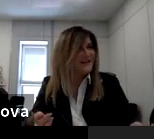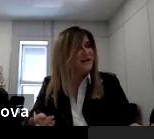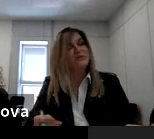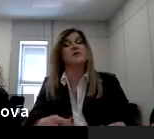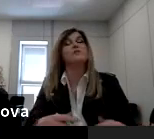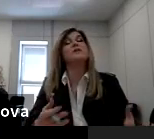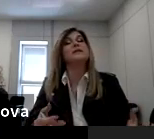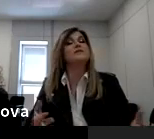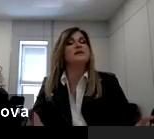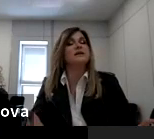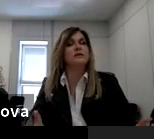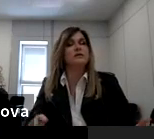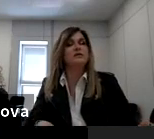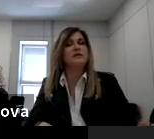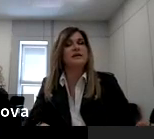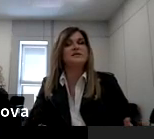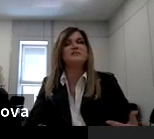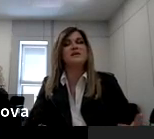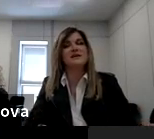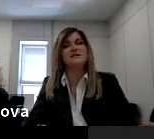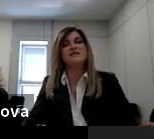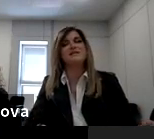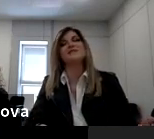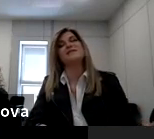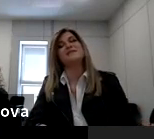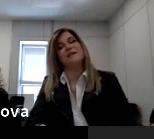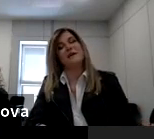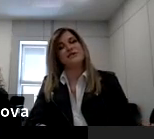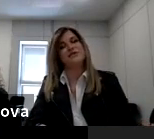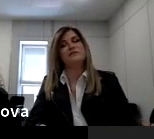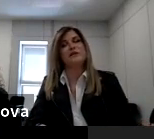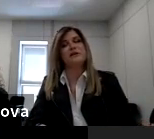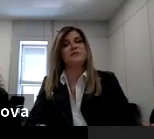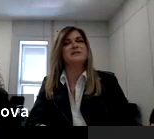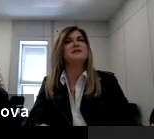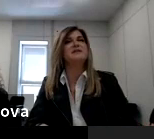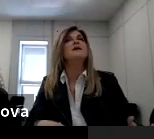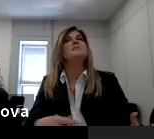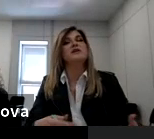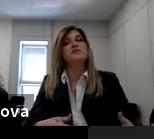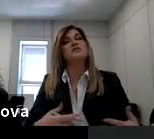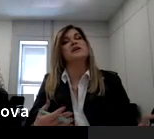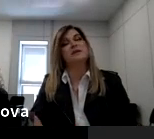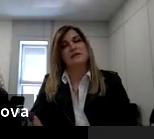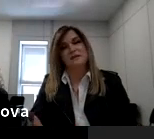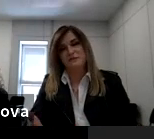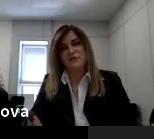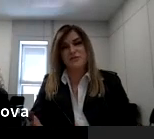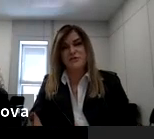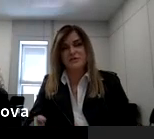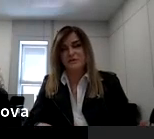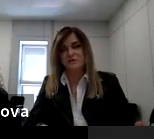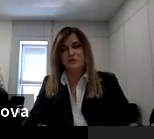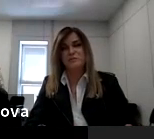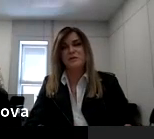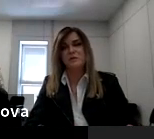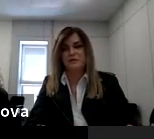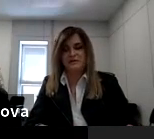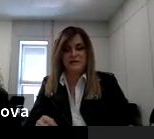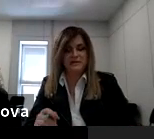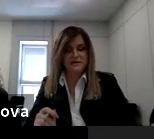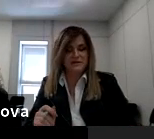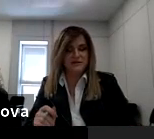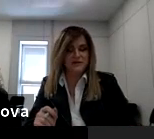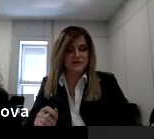So how to say, we believe that our luminaires makes the harsh environment much more friendlier for the user and for the